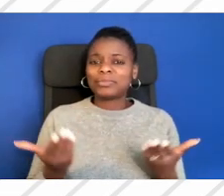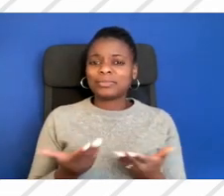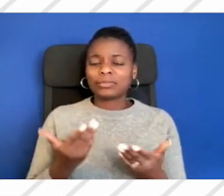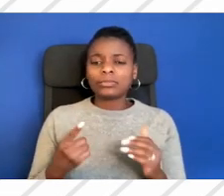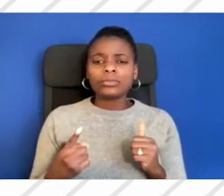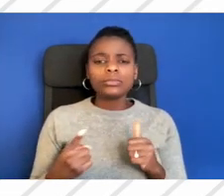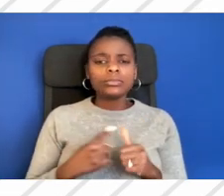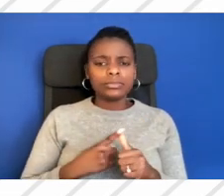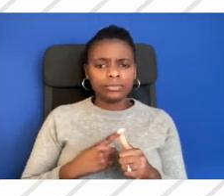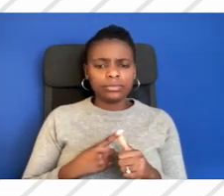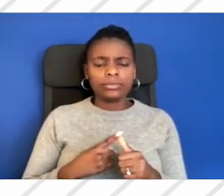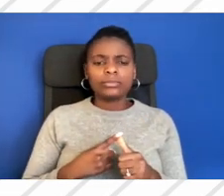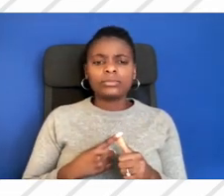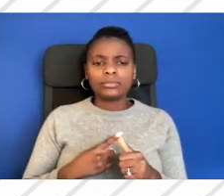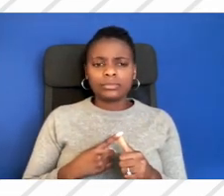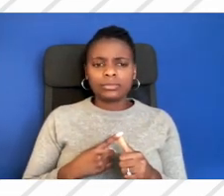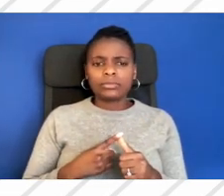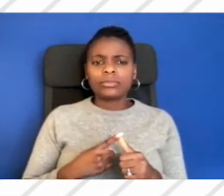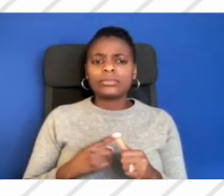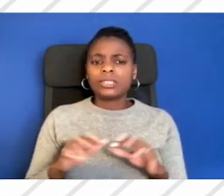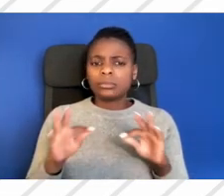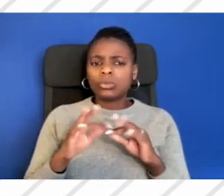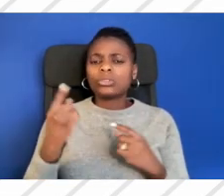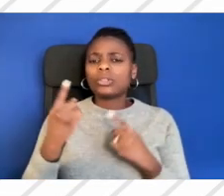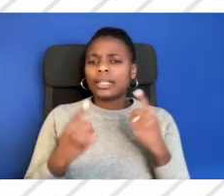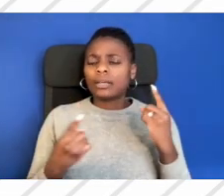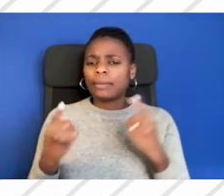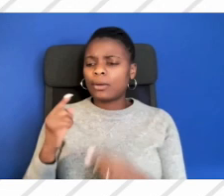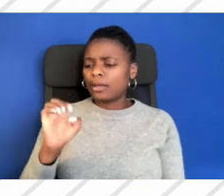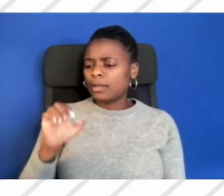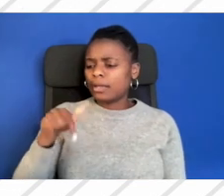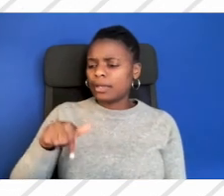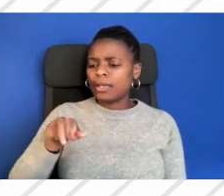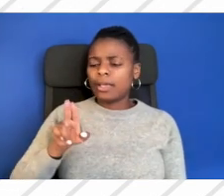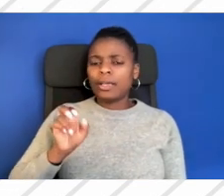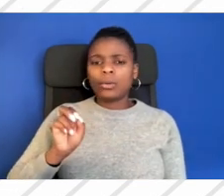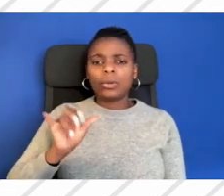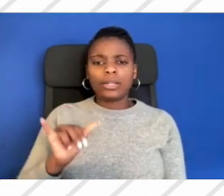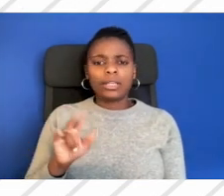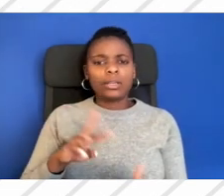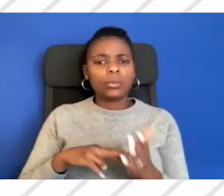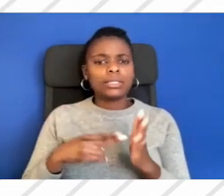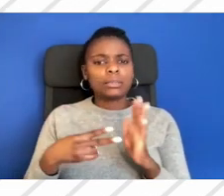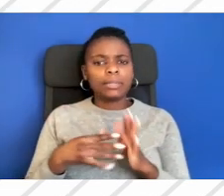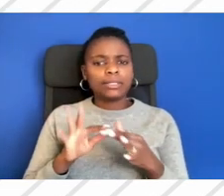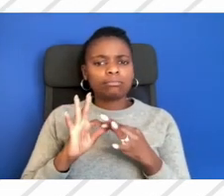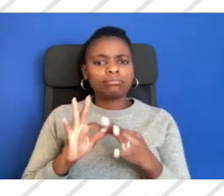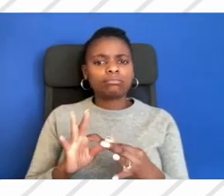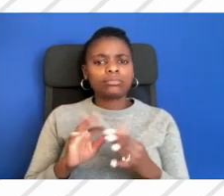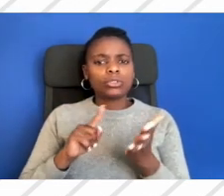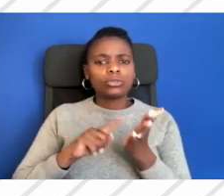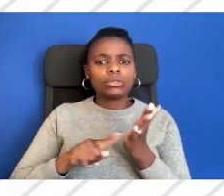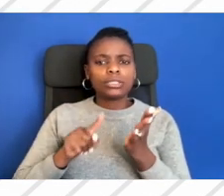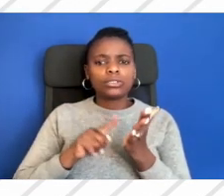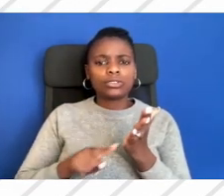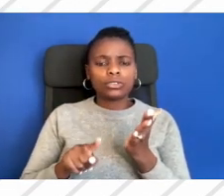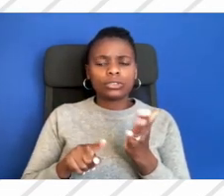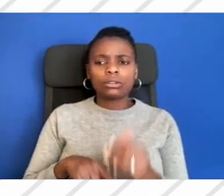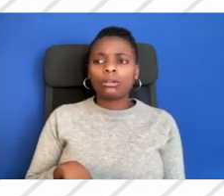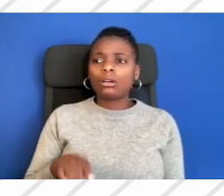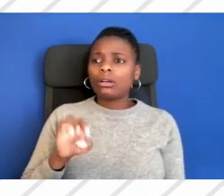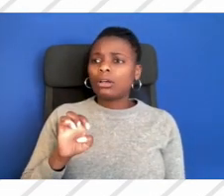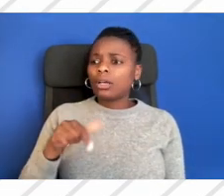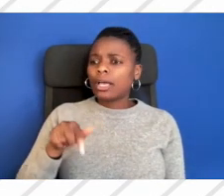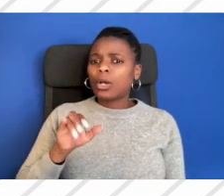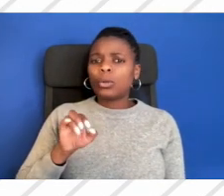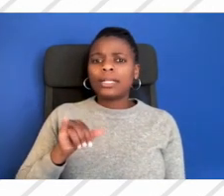by having us think a little bit about equity and what it means in the context of research. So we might think about equity as the